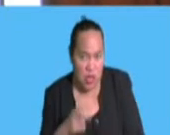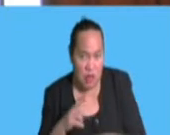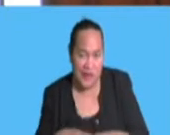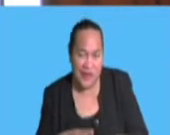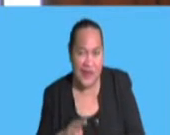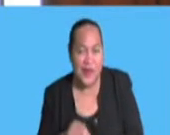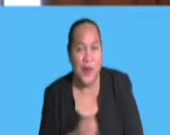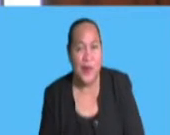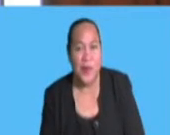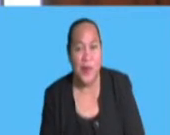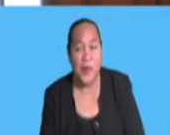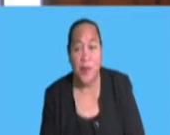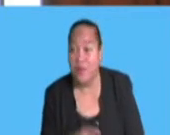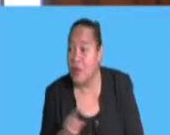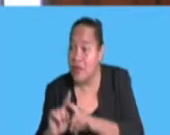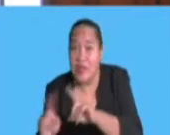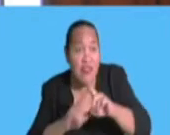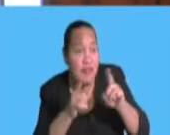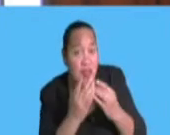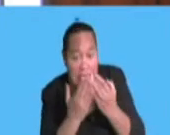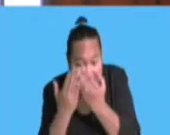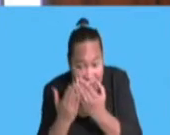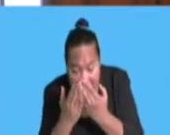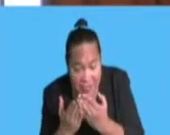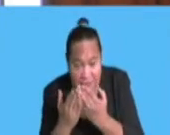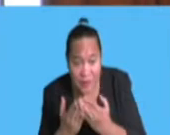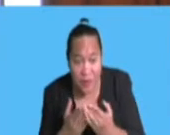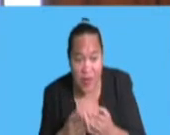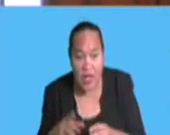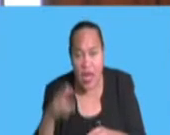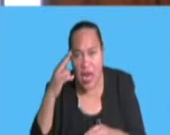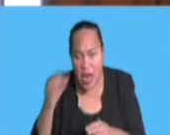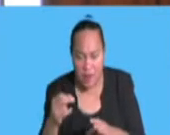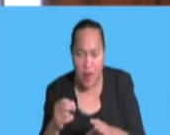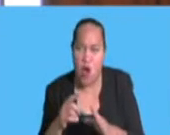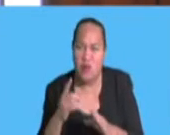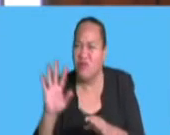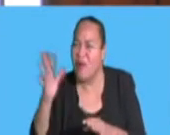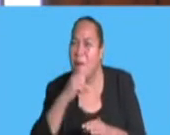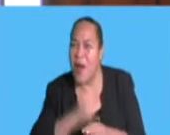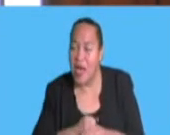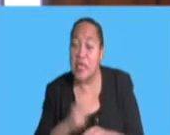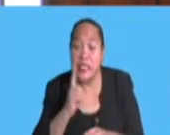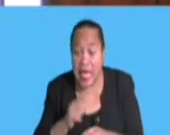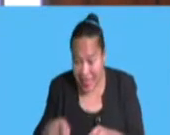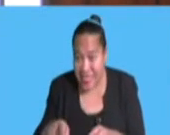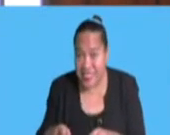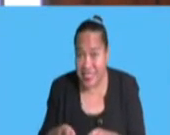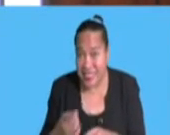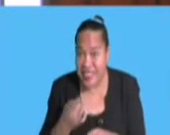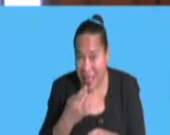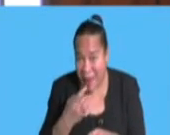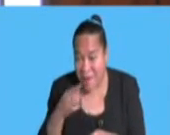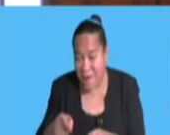studies by world-renowned scholars like Noam Chomsky have shown that austerity budgets are